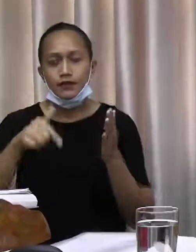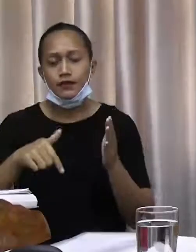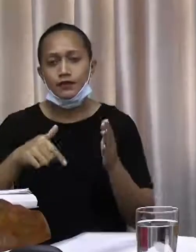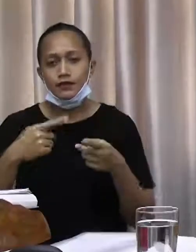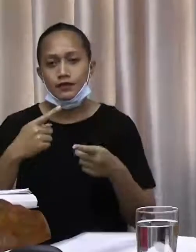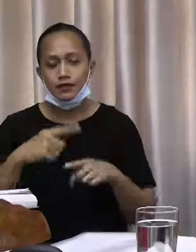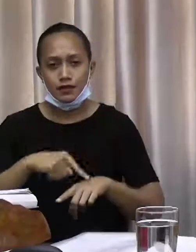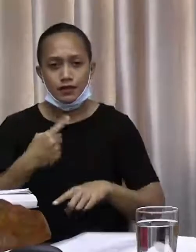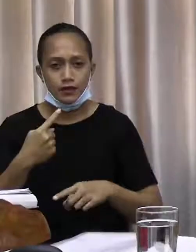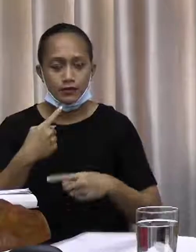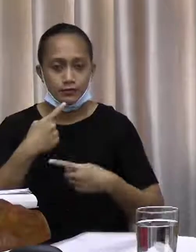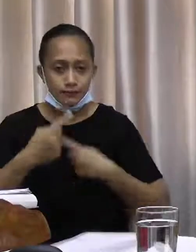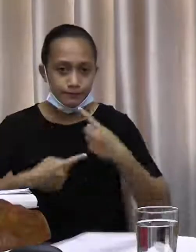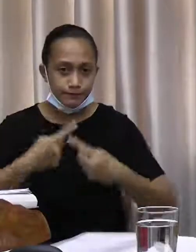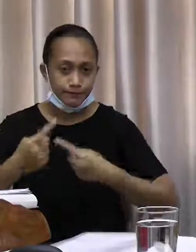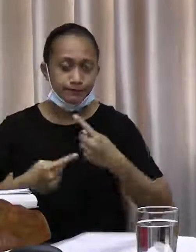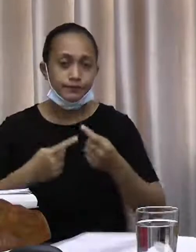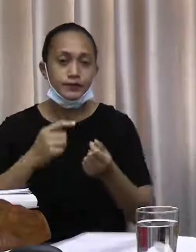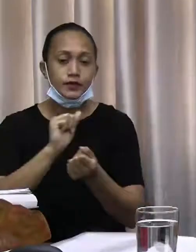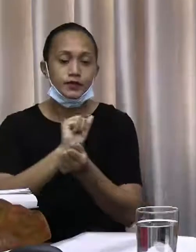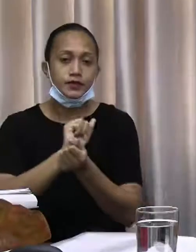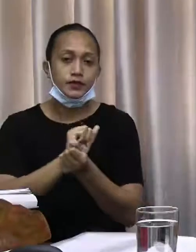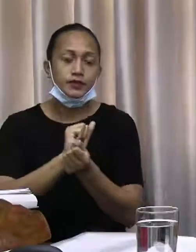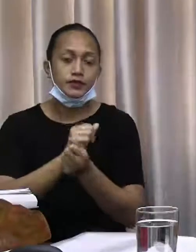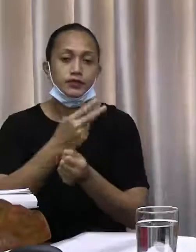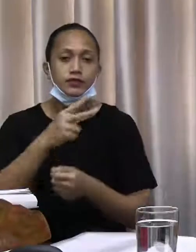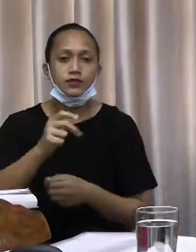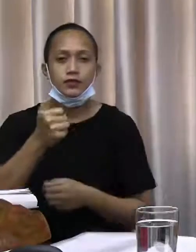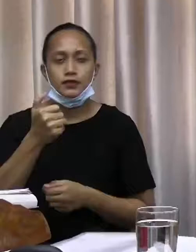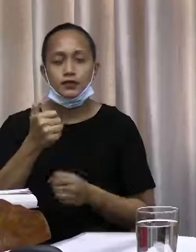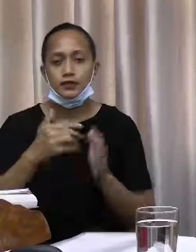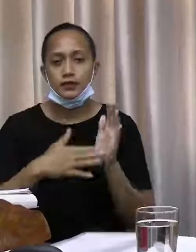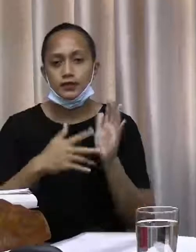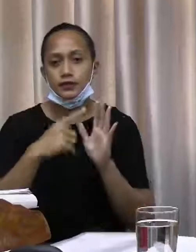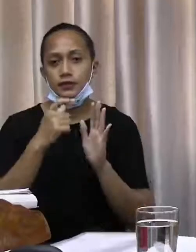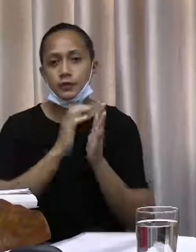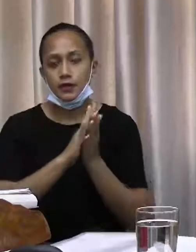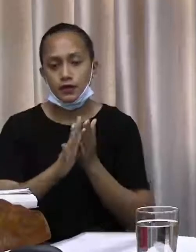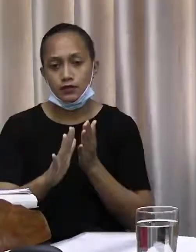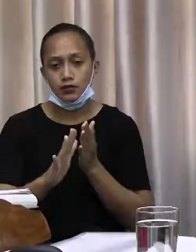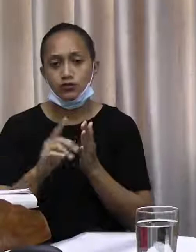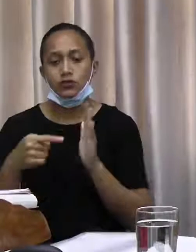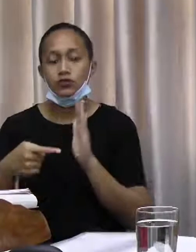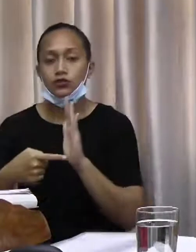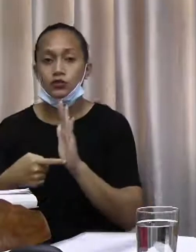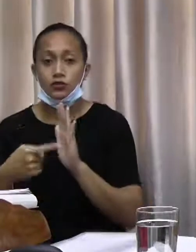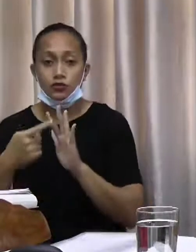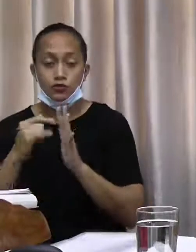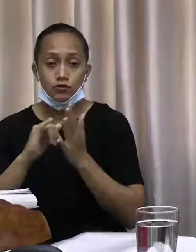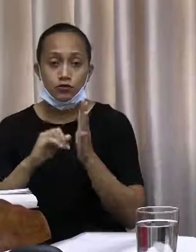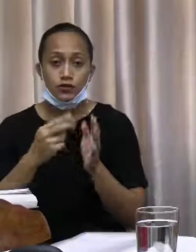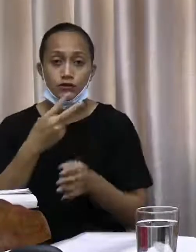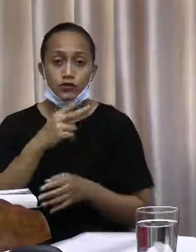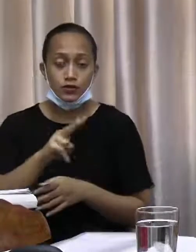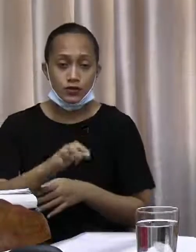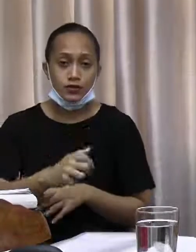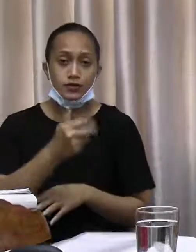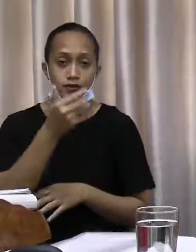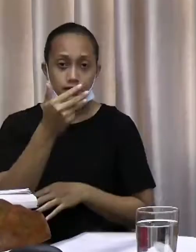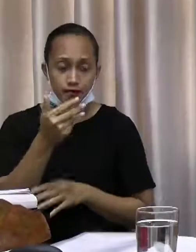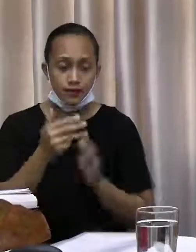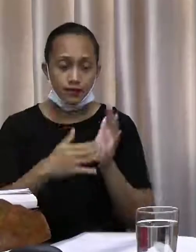notice. Saturday, 26th of March, Tuesday, 29th of